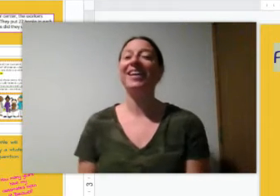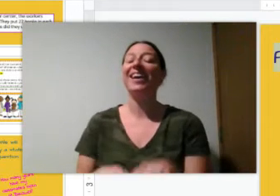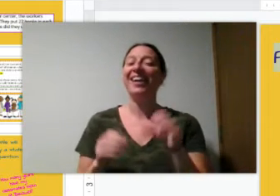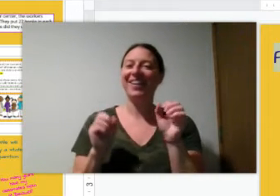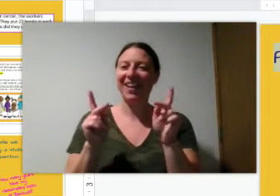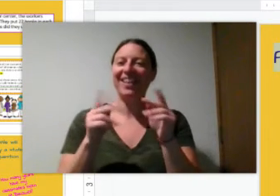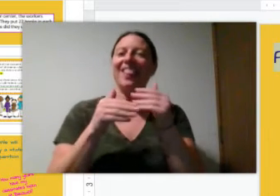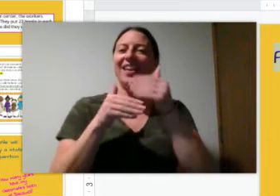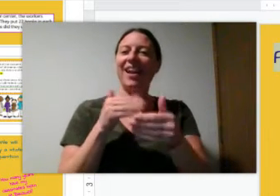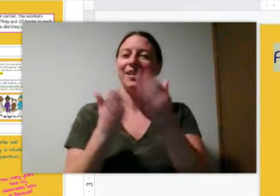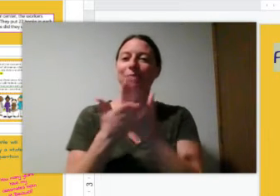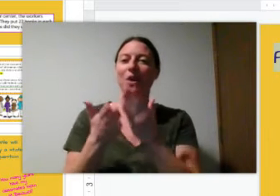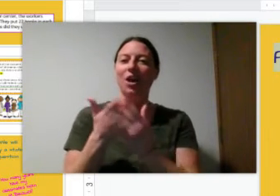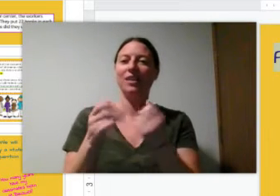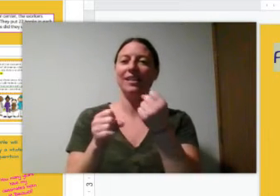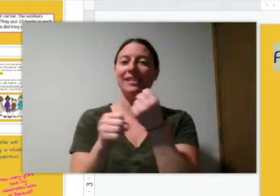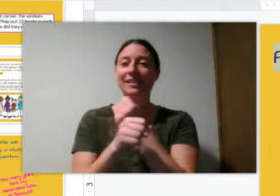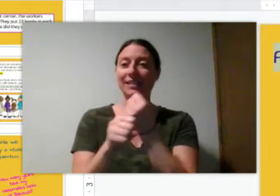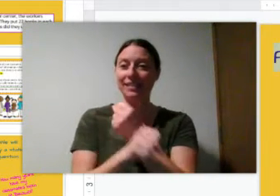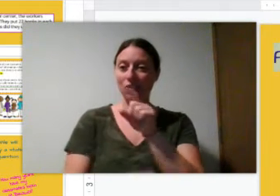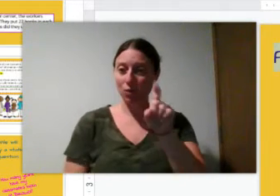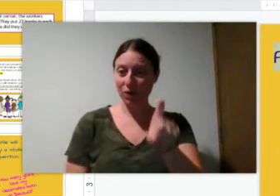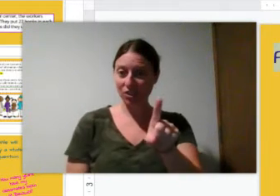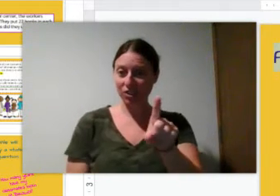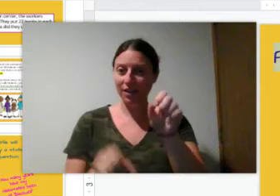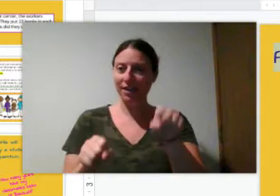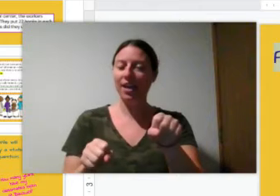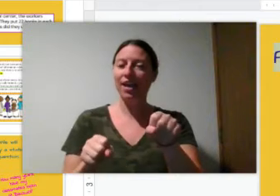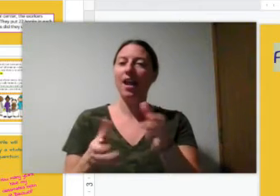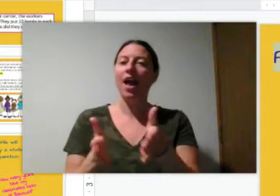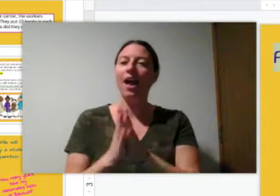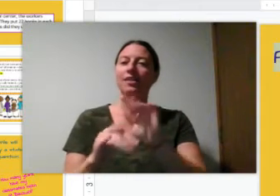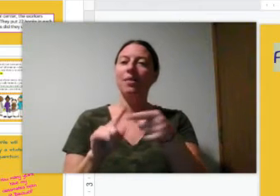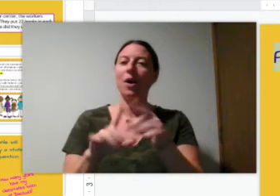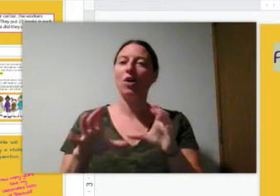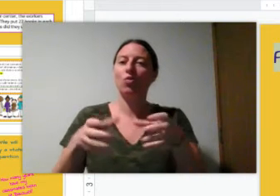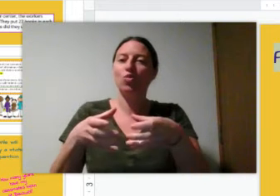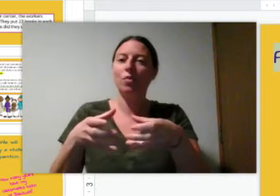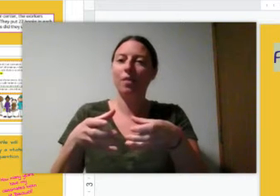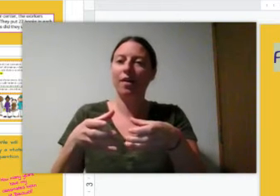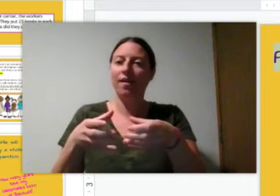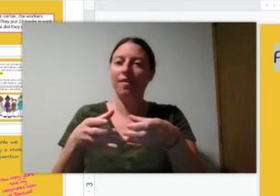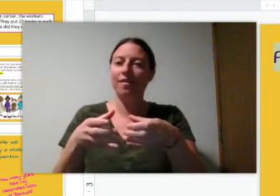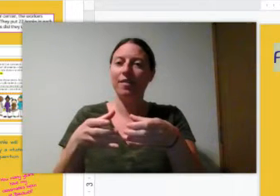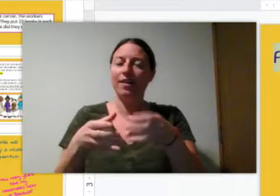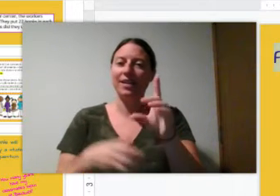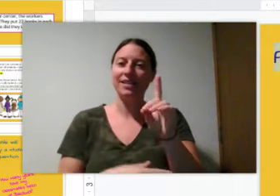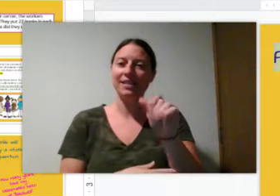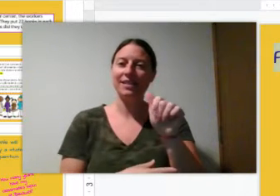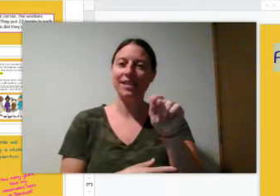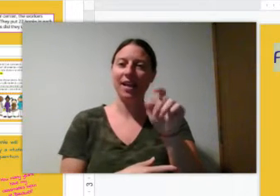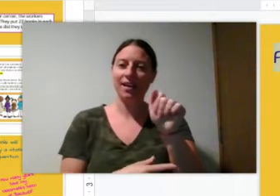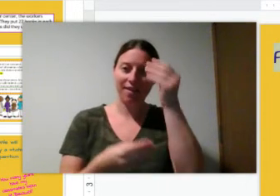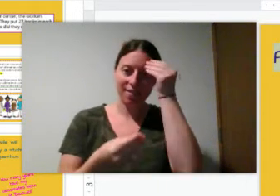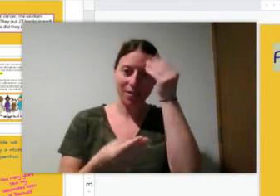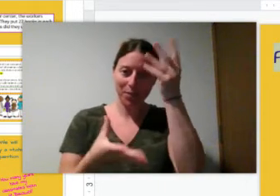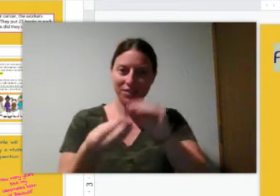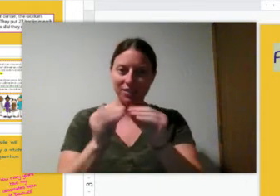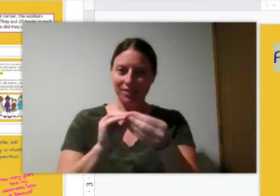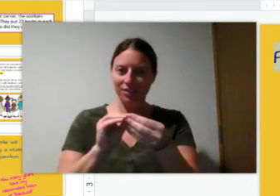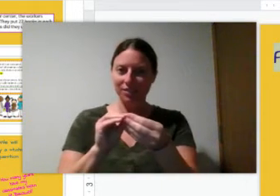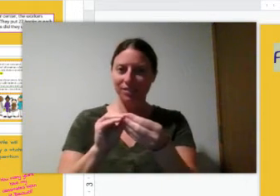A statistical question can ask about an entire set of data that can vary or value